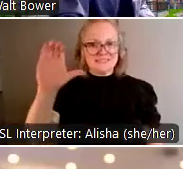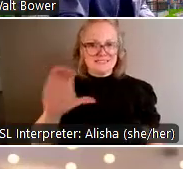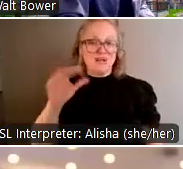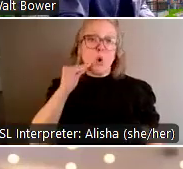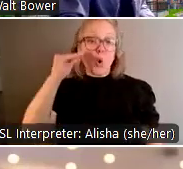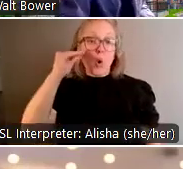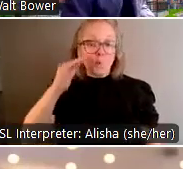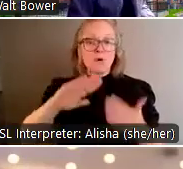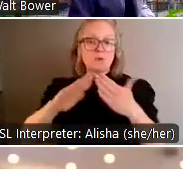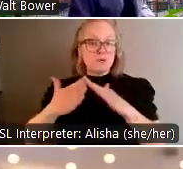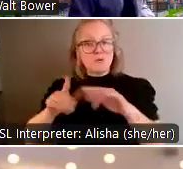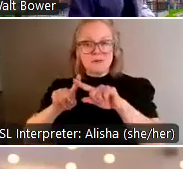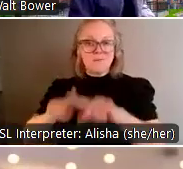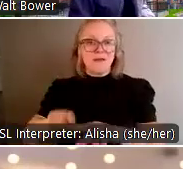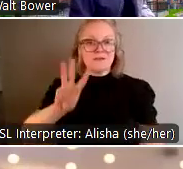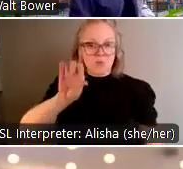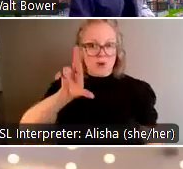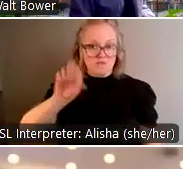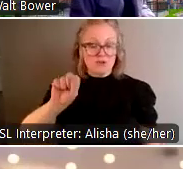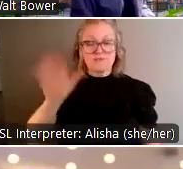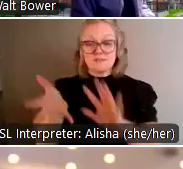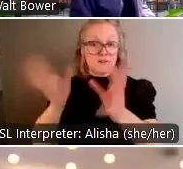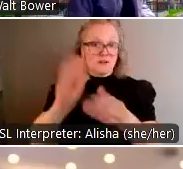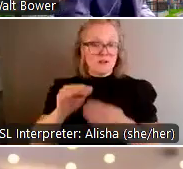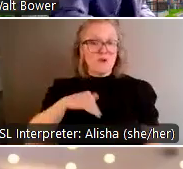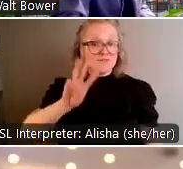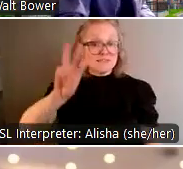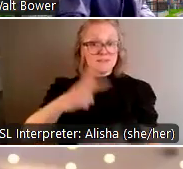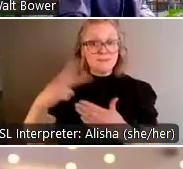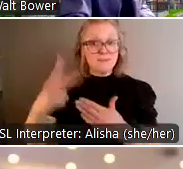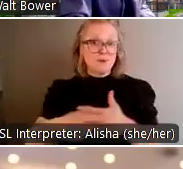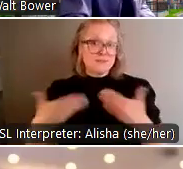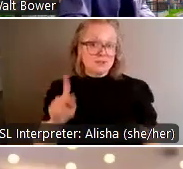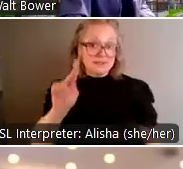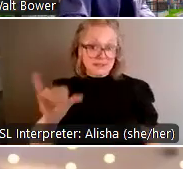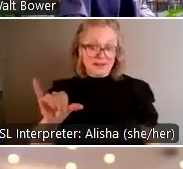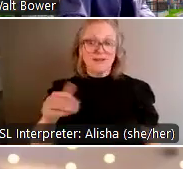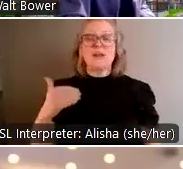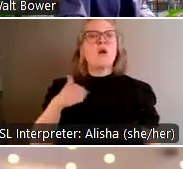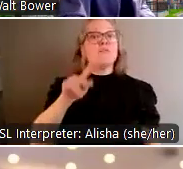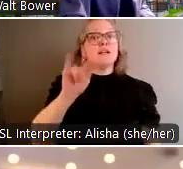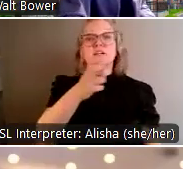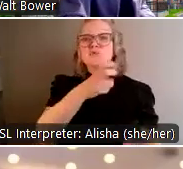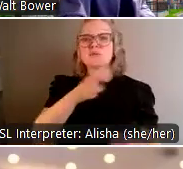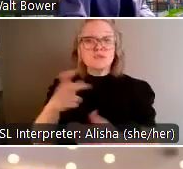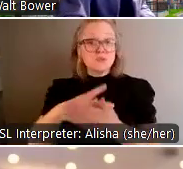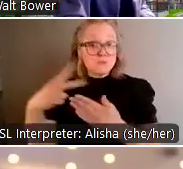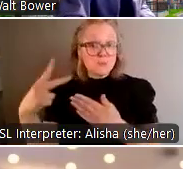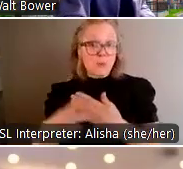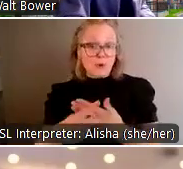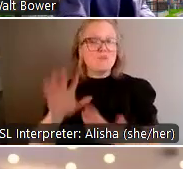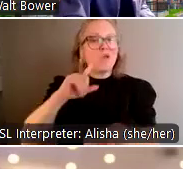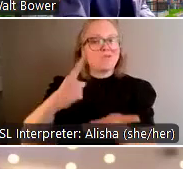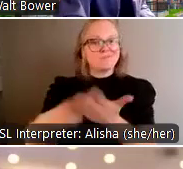community-based waivers. We actually have 6 of those here in Kentucky. We have a Kentucky Transitions program that we will go